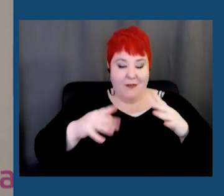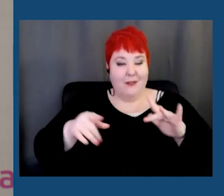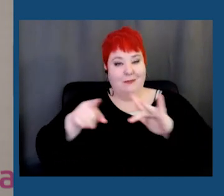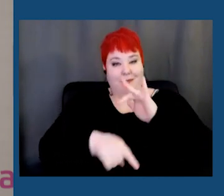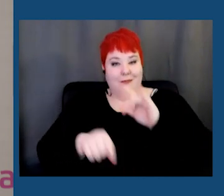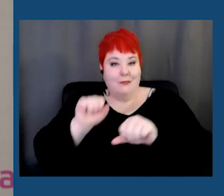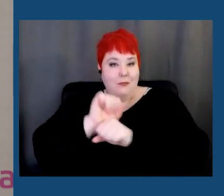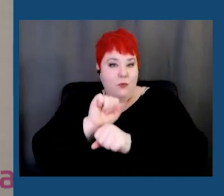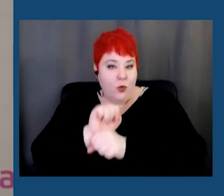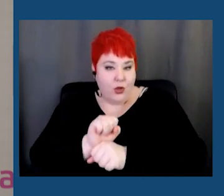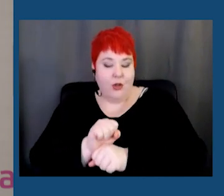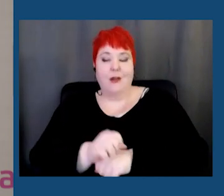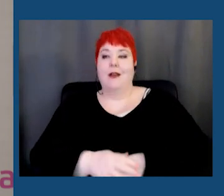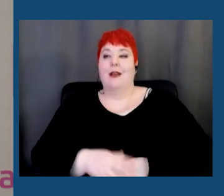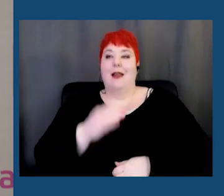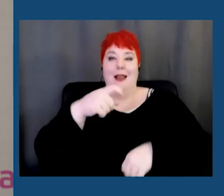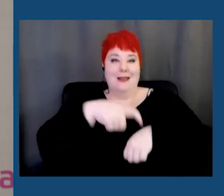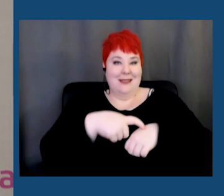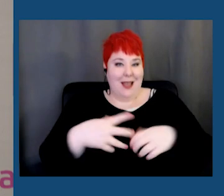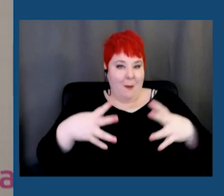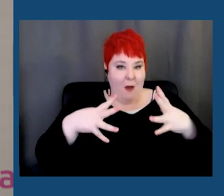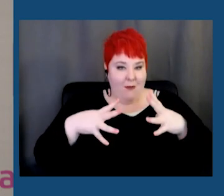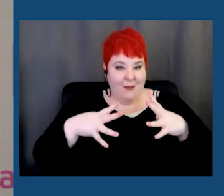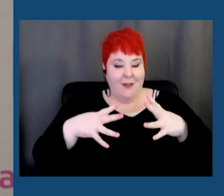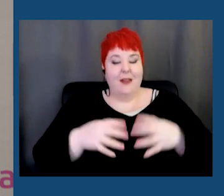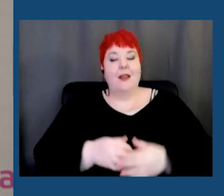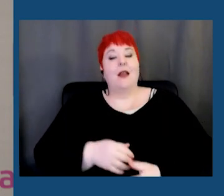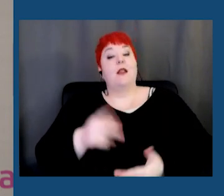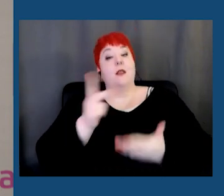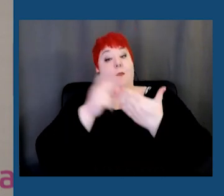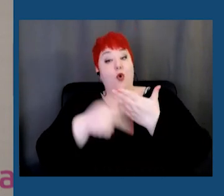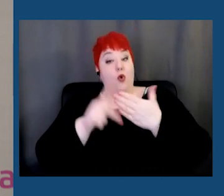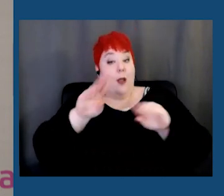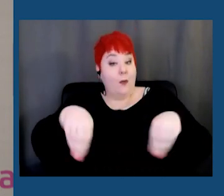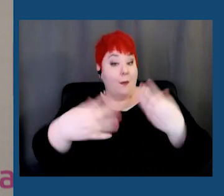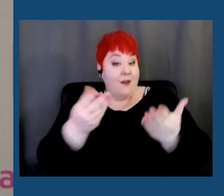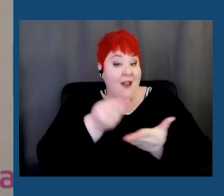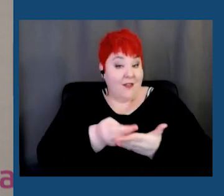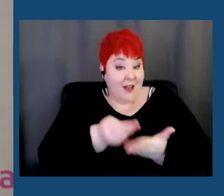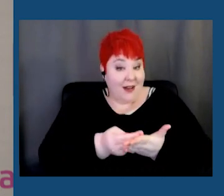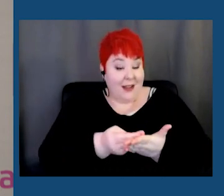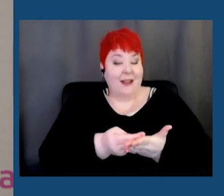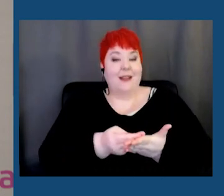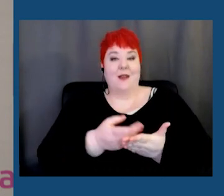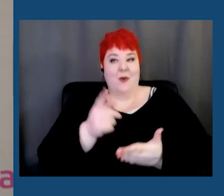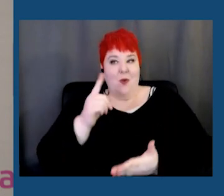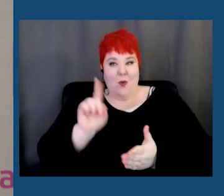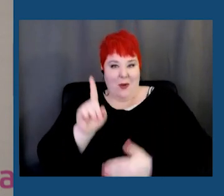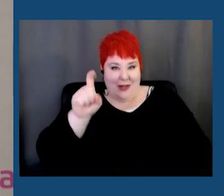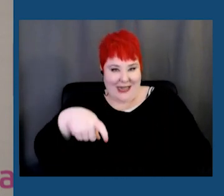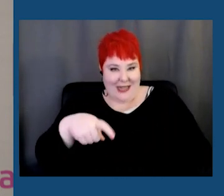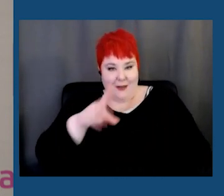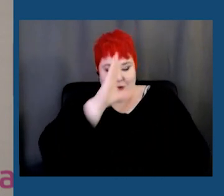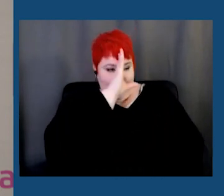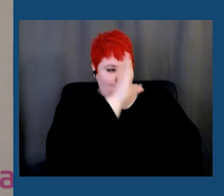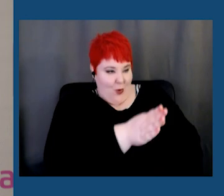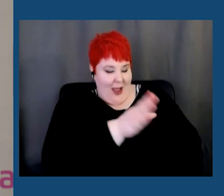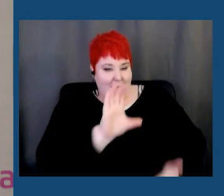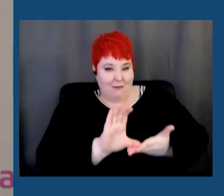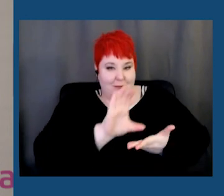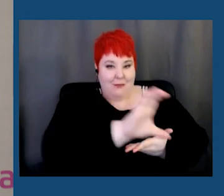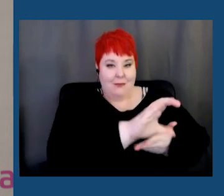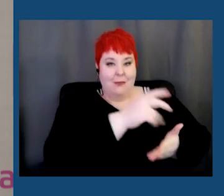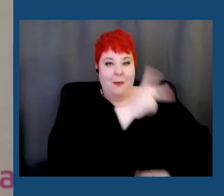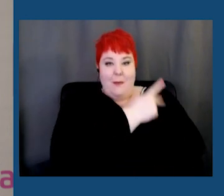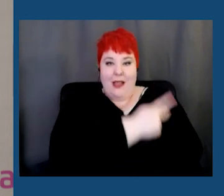away. The program will provide funding where it's needed, directly to patients. When patients can address